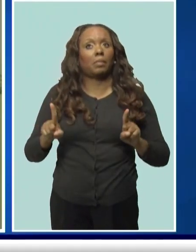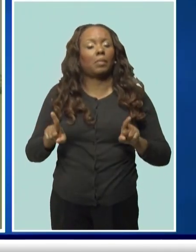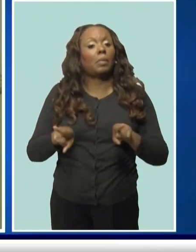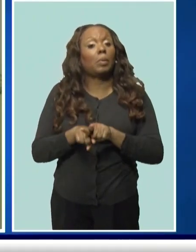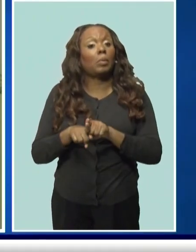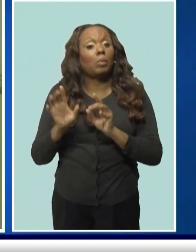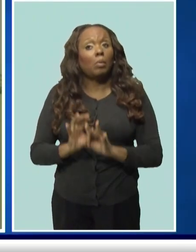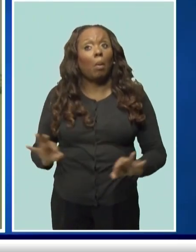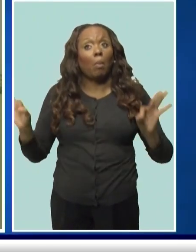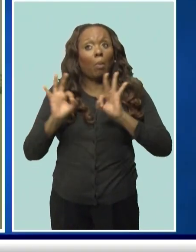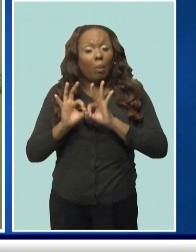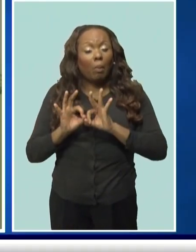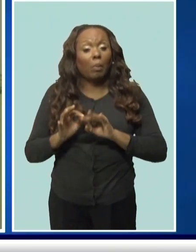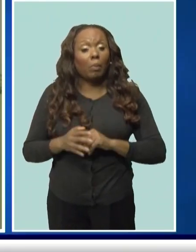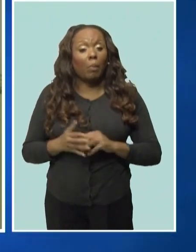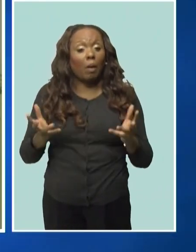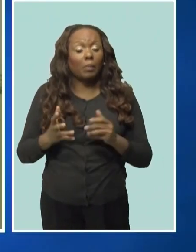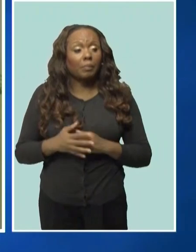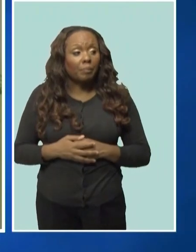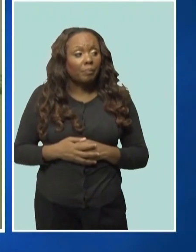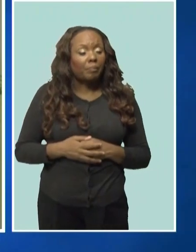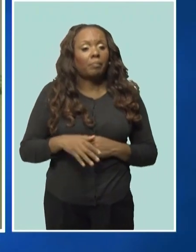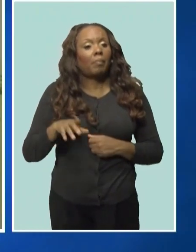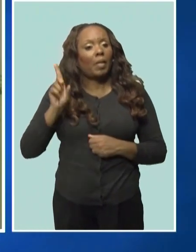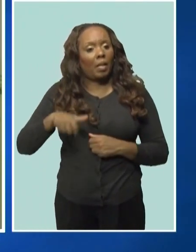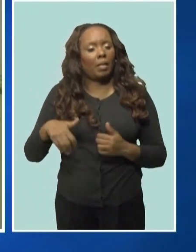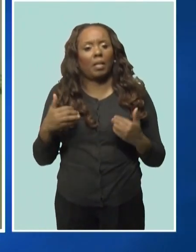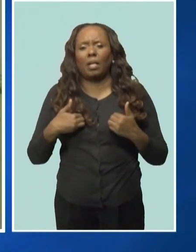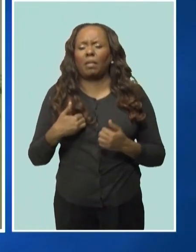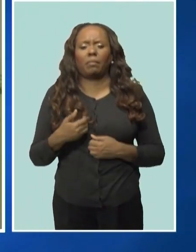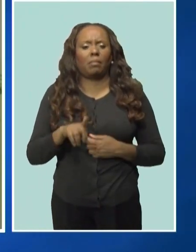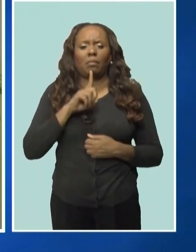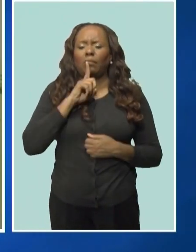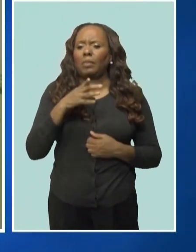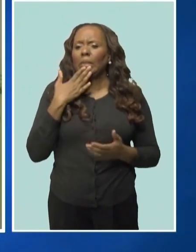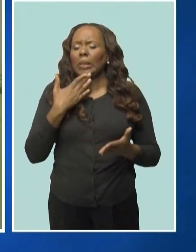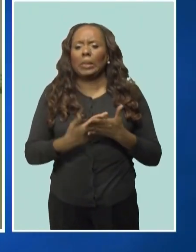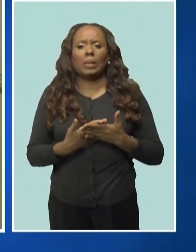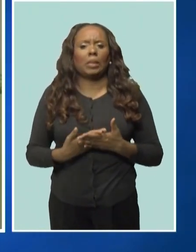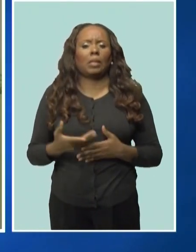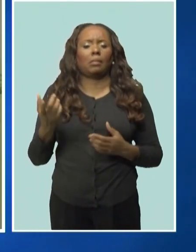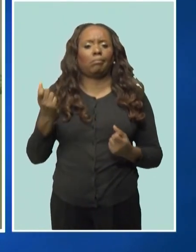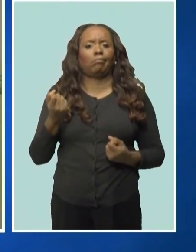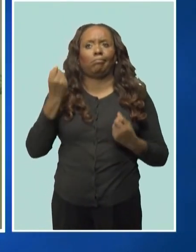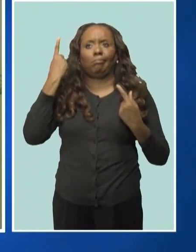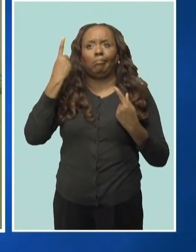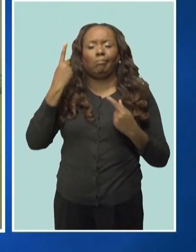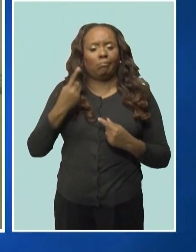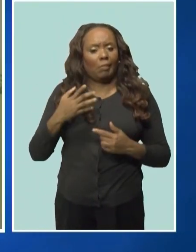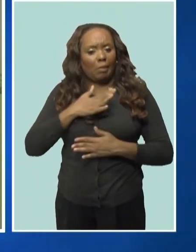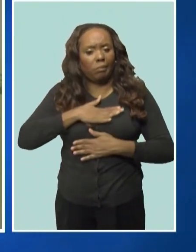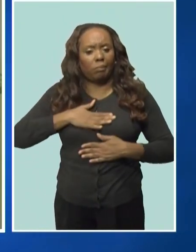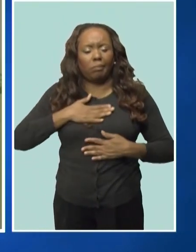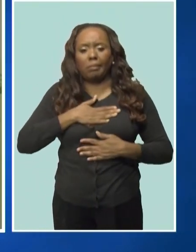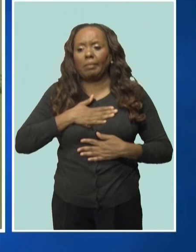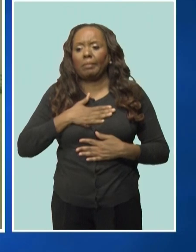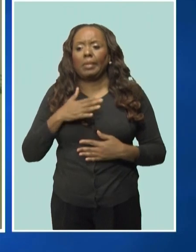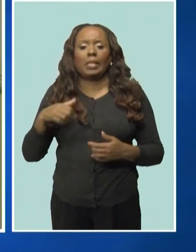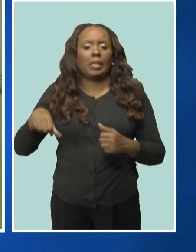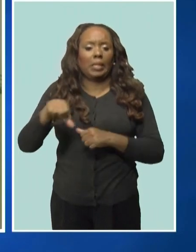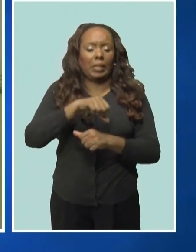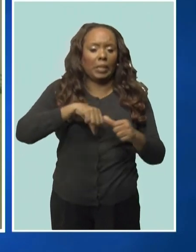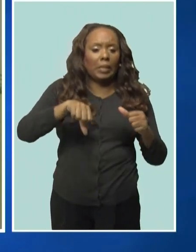crucial to foster genuine understanding and appreciation of each other's